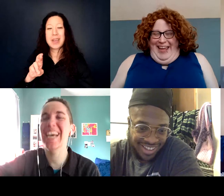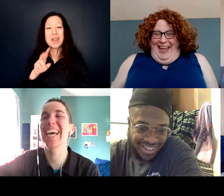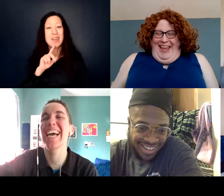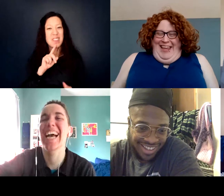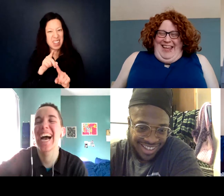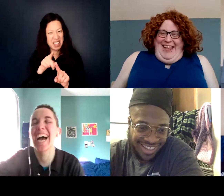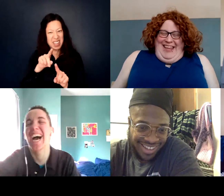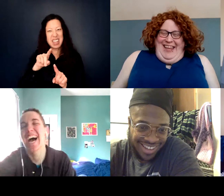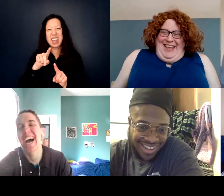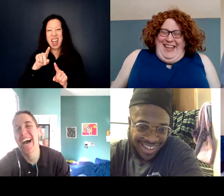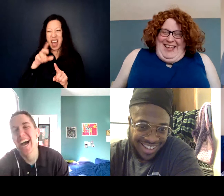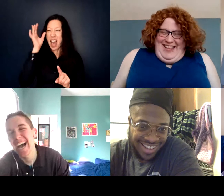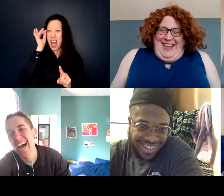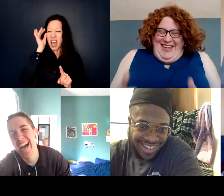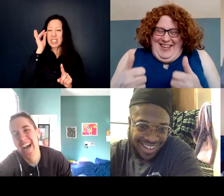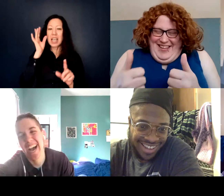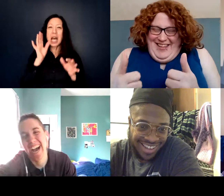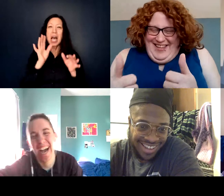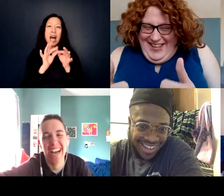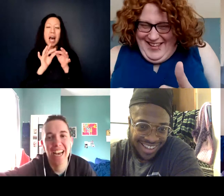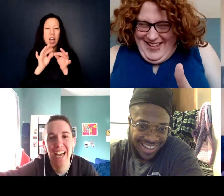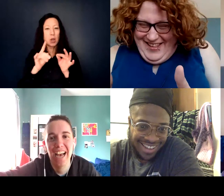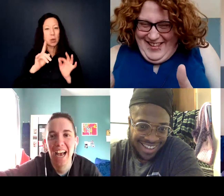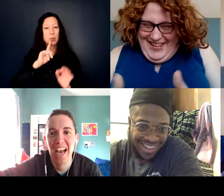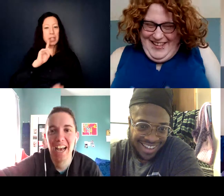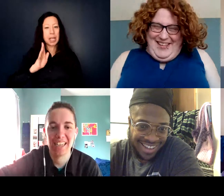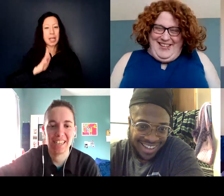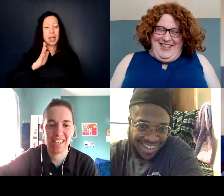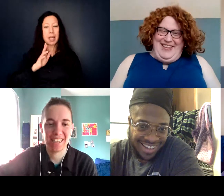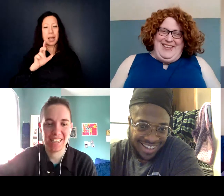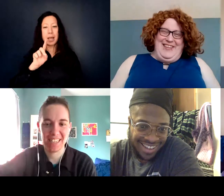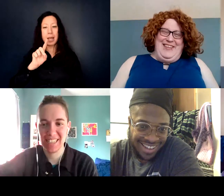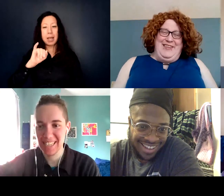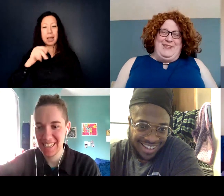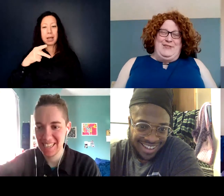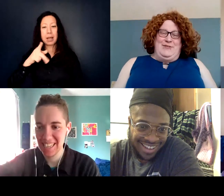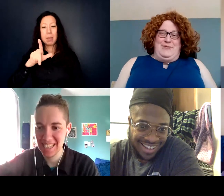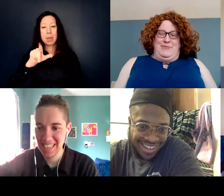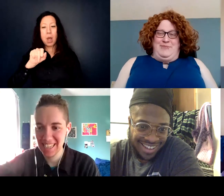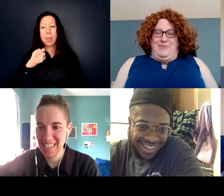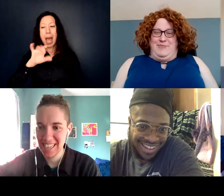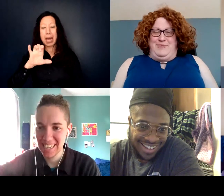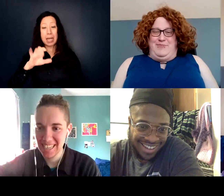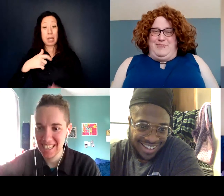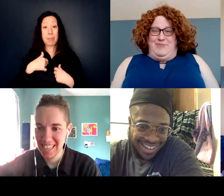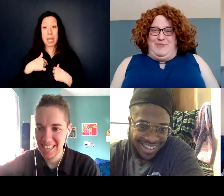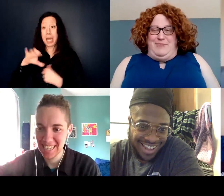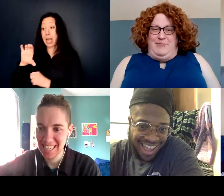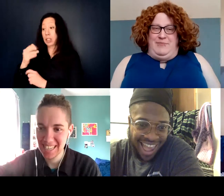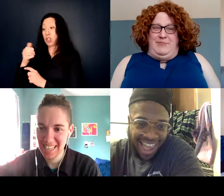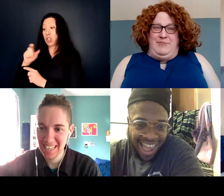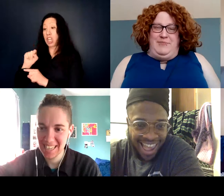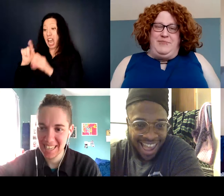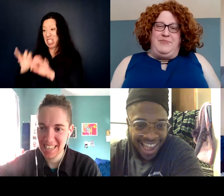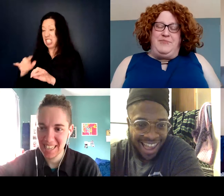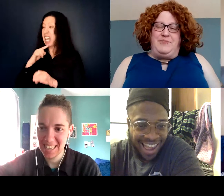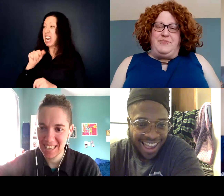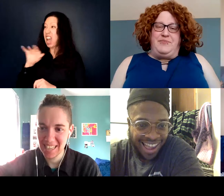than I did? Hunta, I put in the chat, if y'all hire cis people, I'm gonna have a heyday with that.